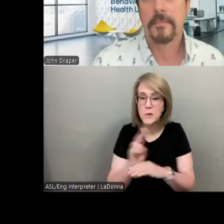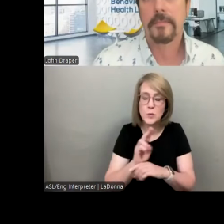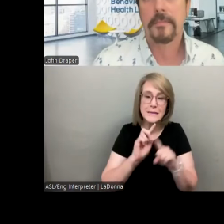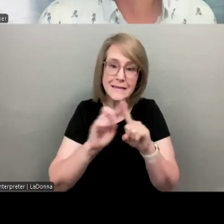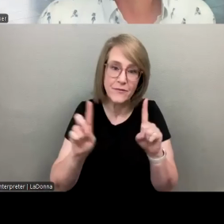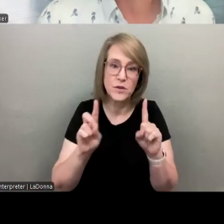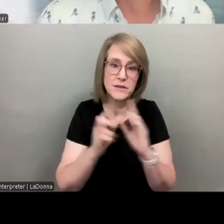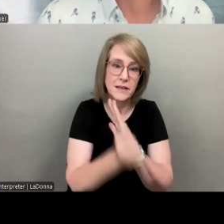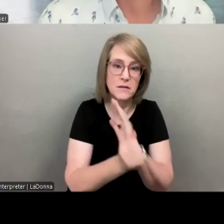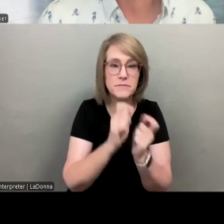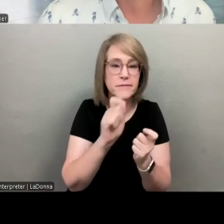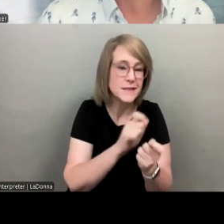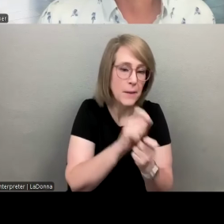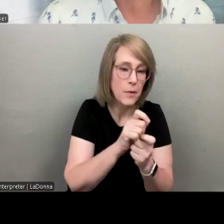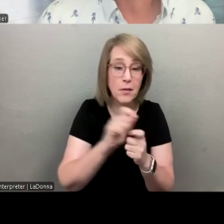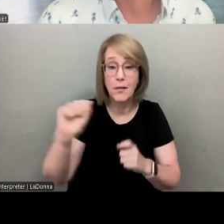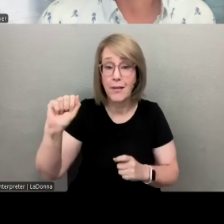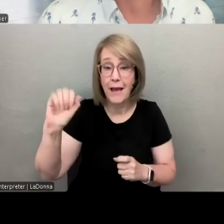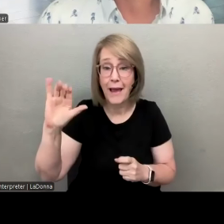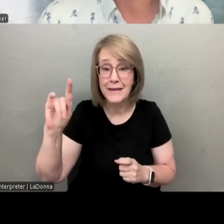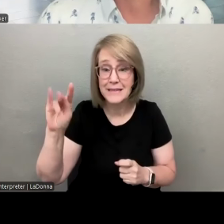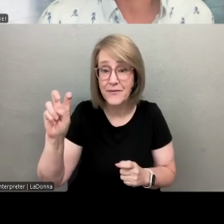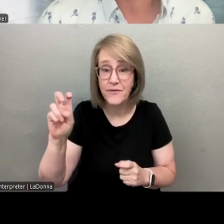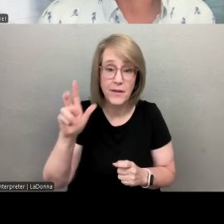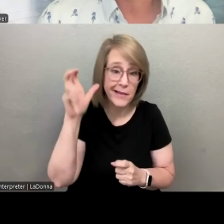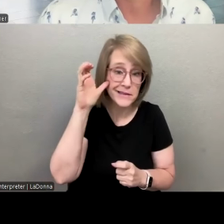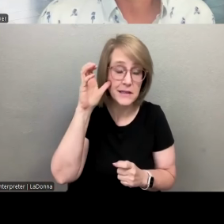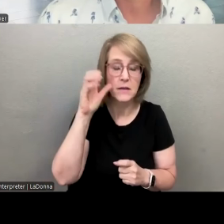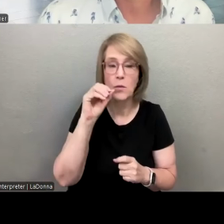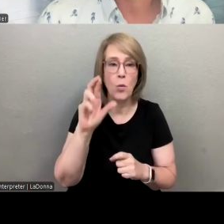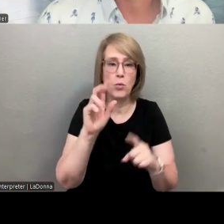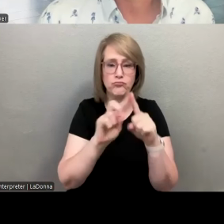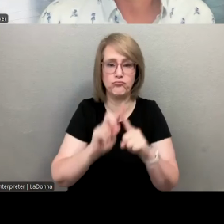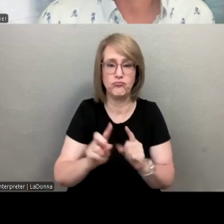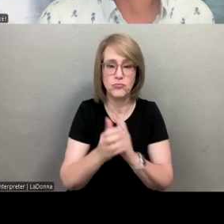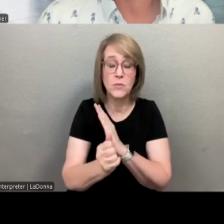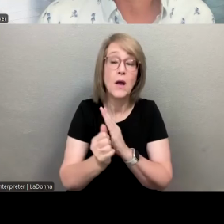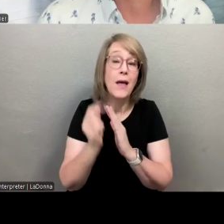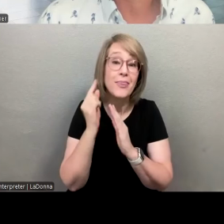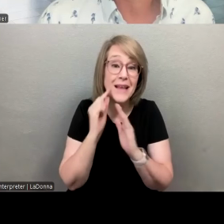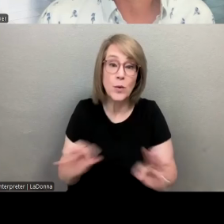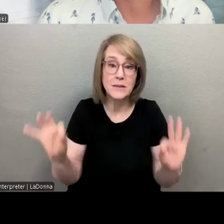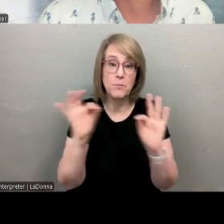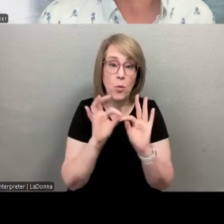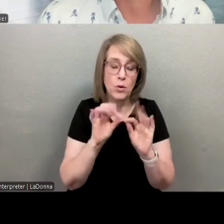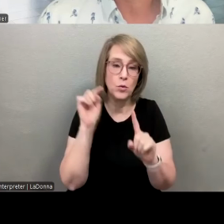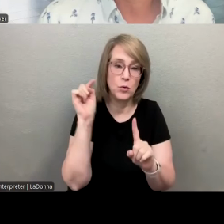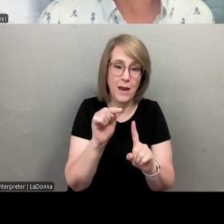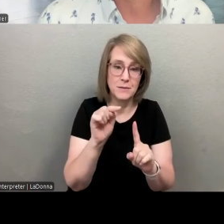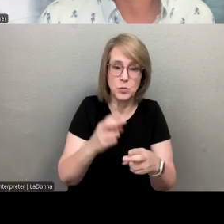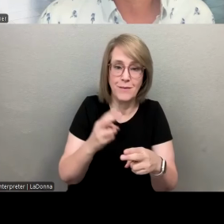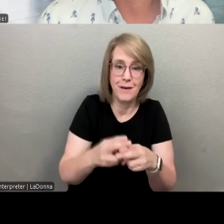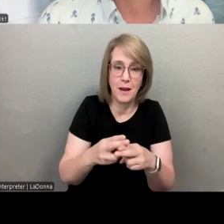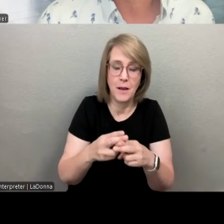very specific terms that have very specific meanings. And so I do think we need to be really specific about what we are measuring because there's some things we're